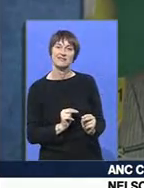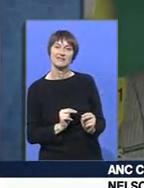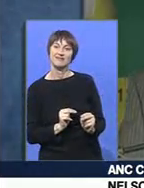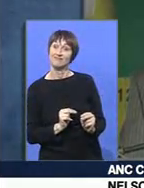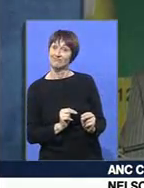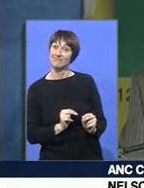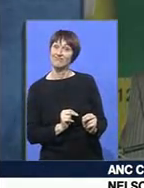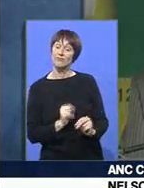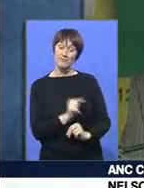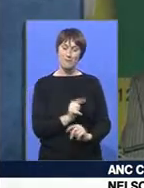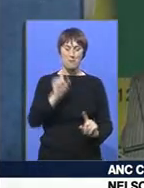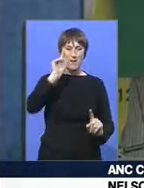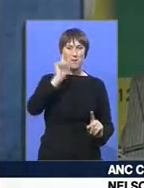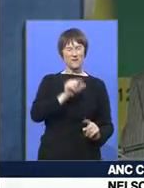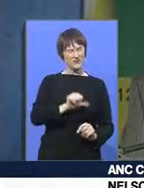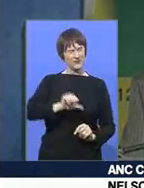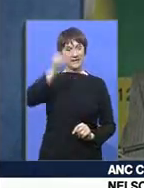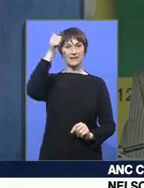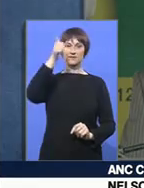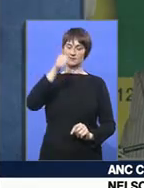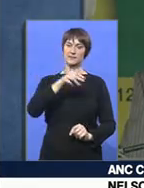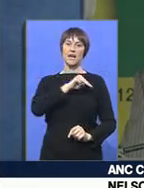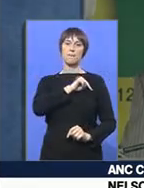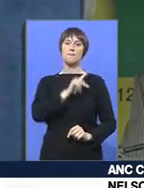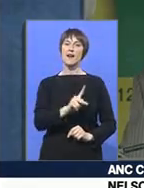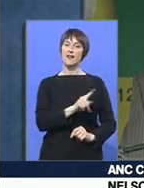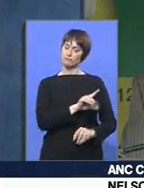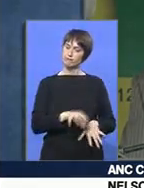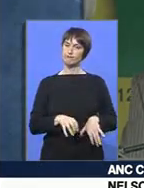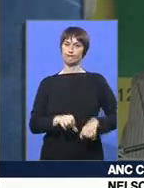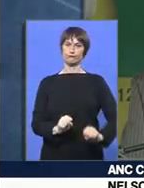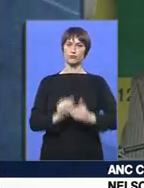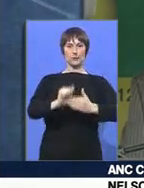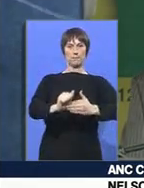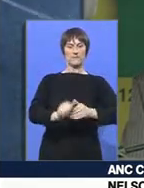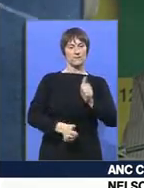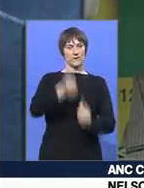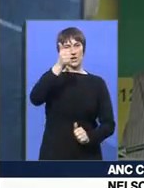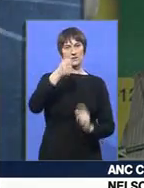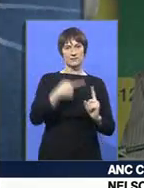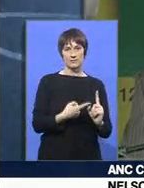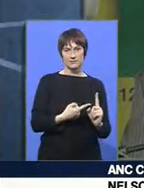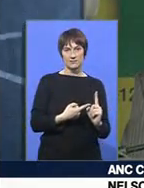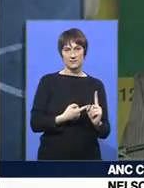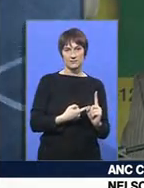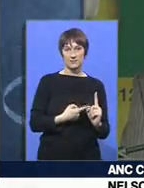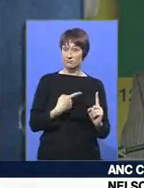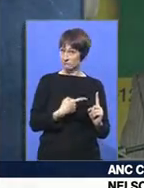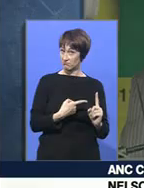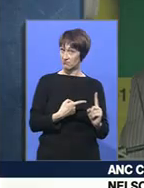Mandela was the first commander-in-chief of Umkhonto weSizwe. He left the